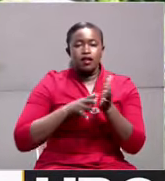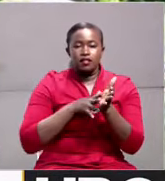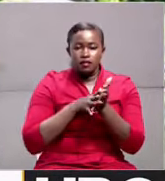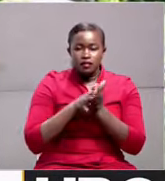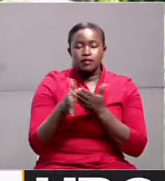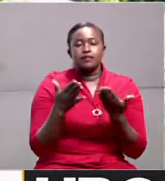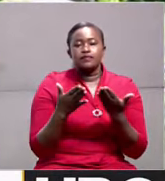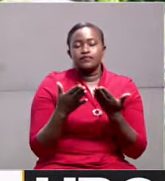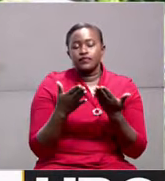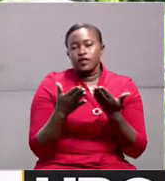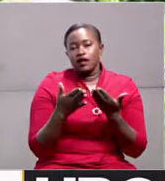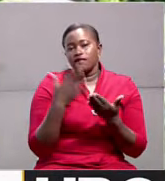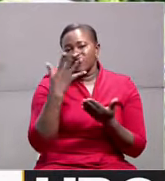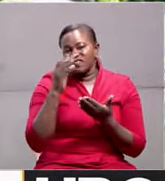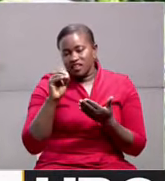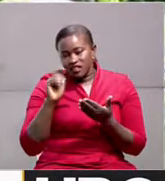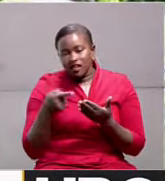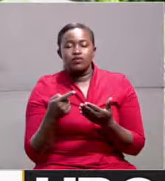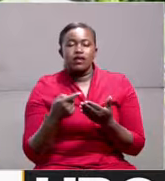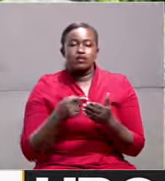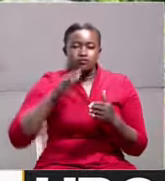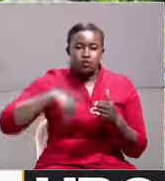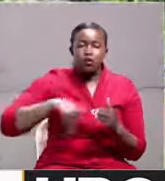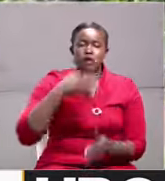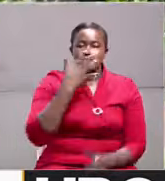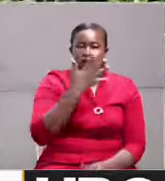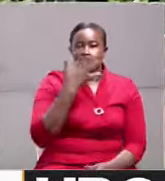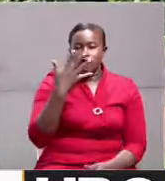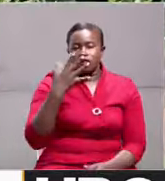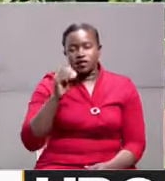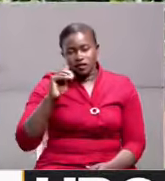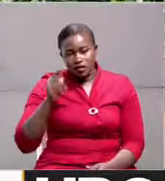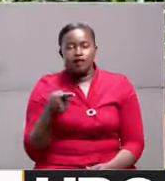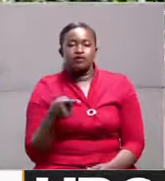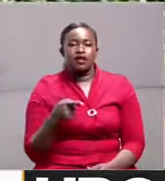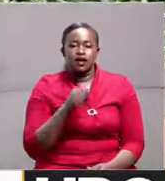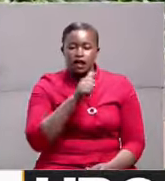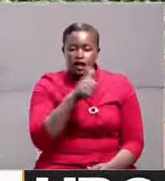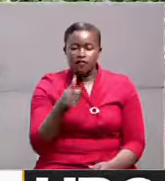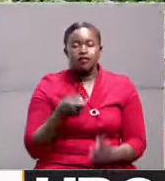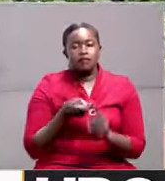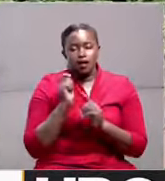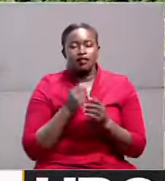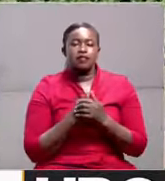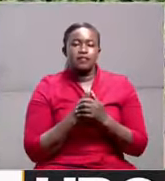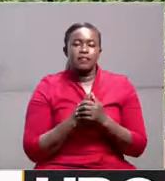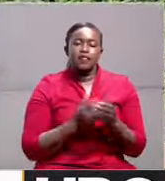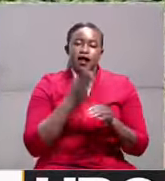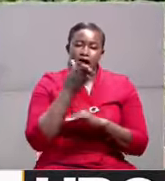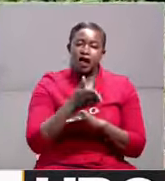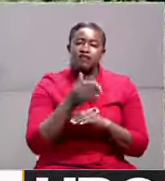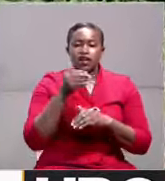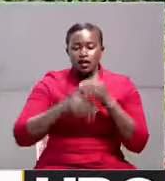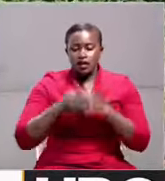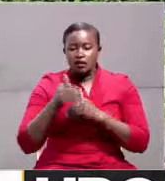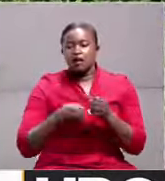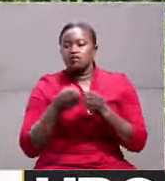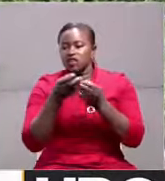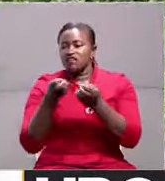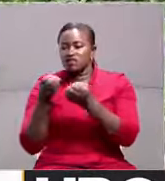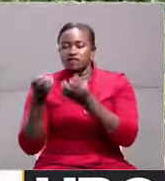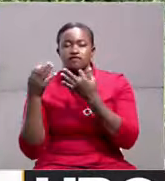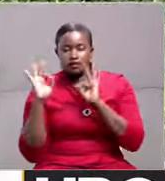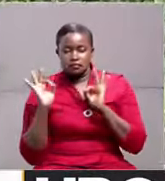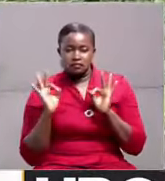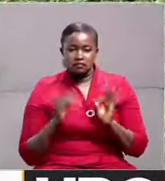collection, is 50,000, we remain with 550,000 per month after giving the neighbors.